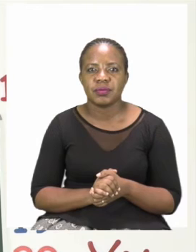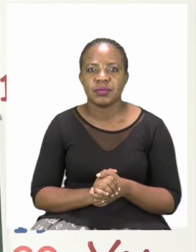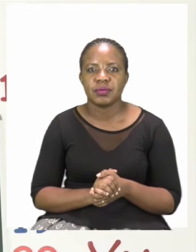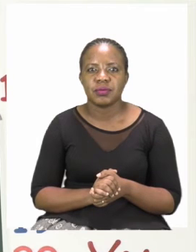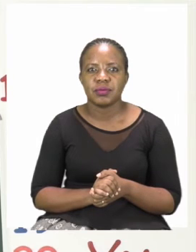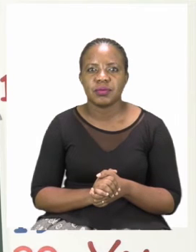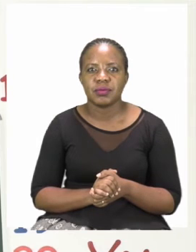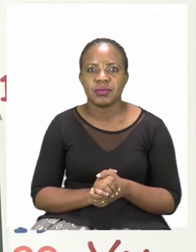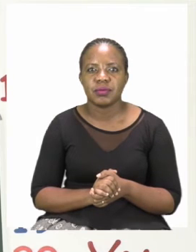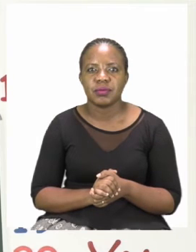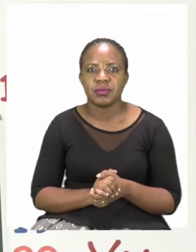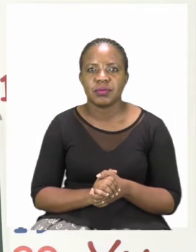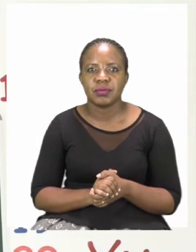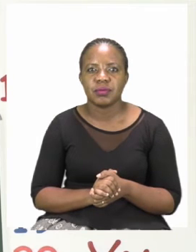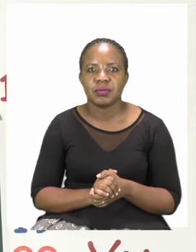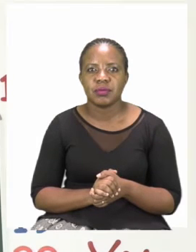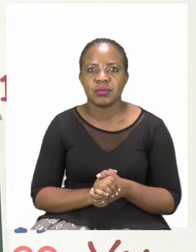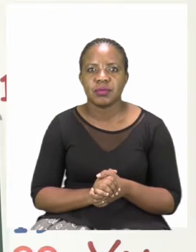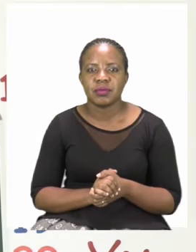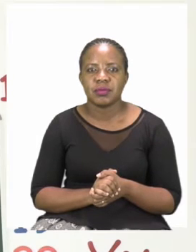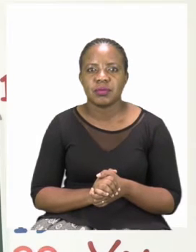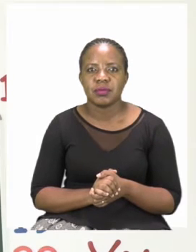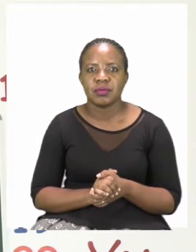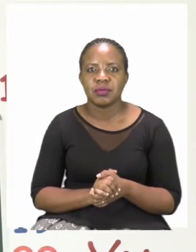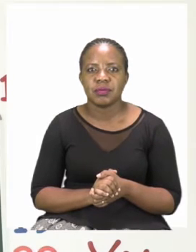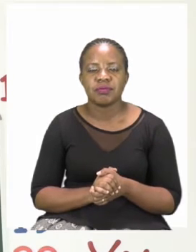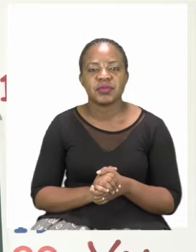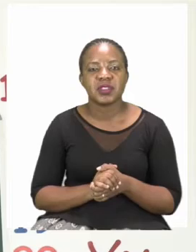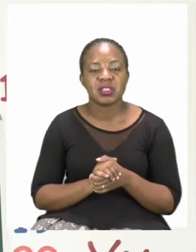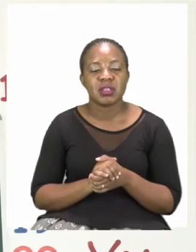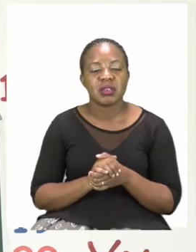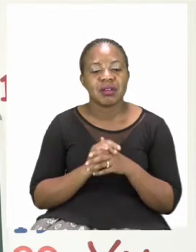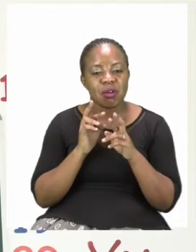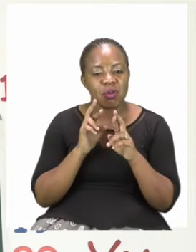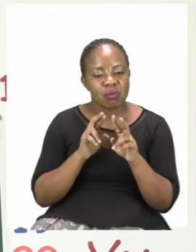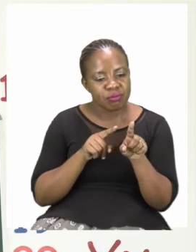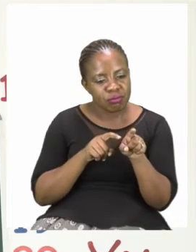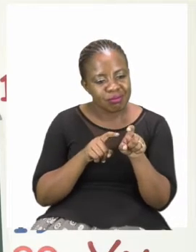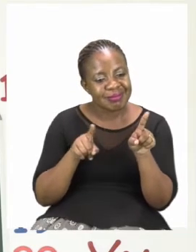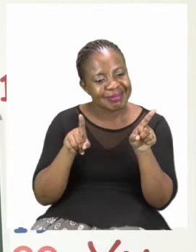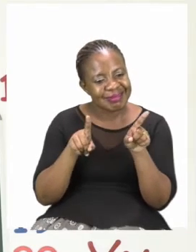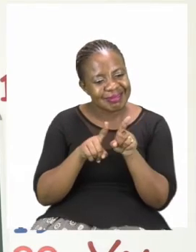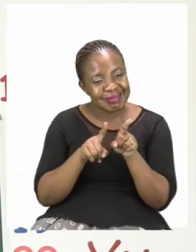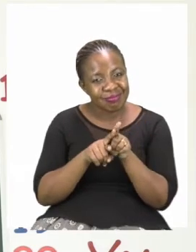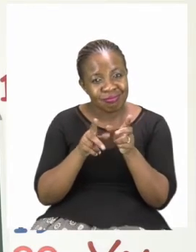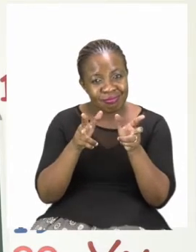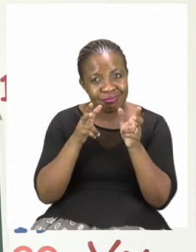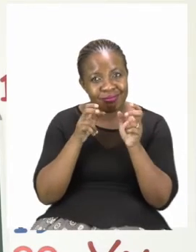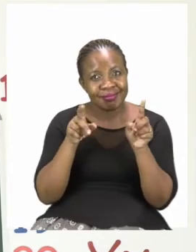they look very delicious. So he went closer and